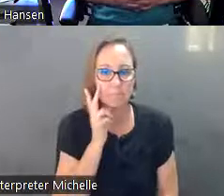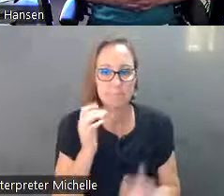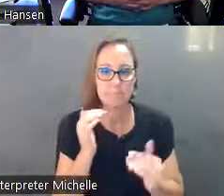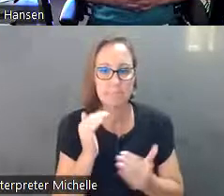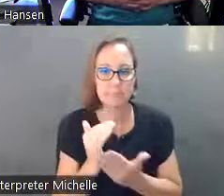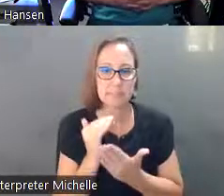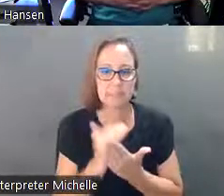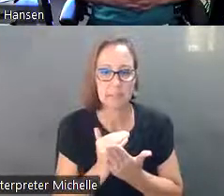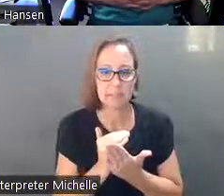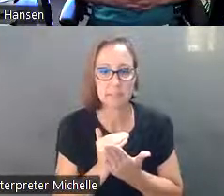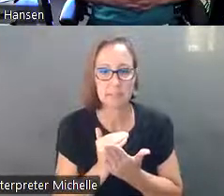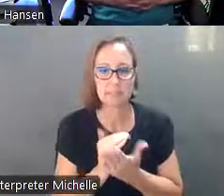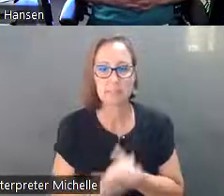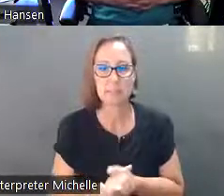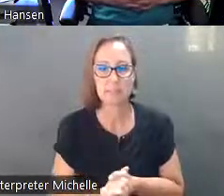see.